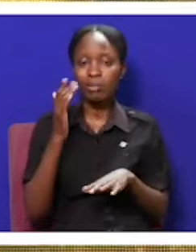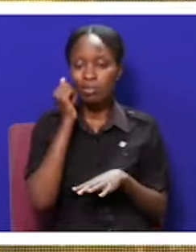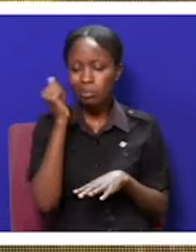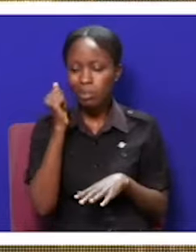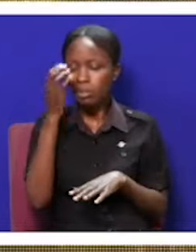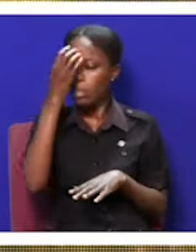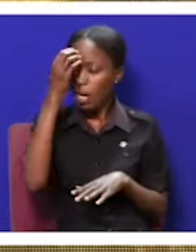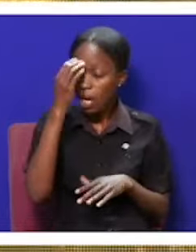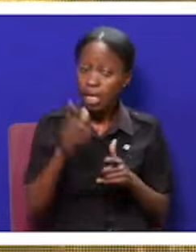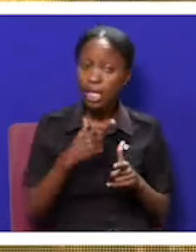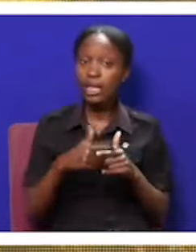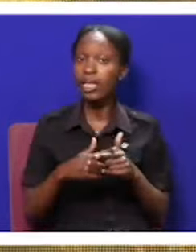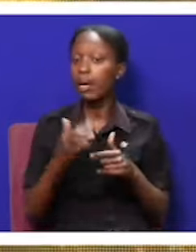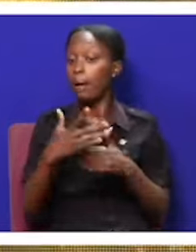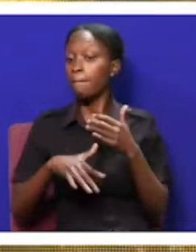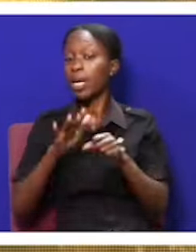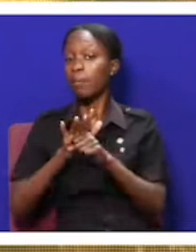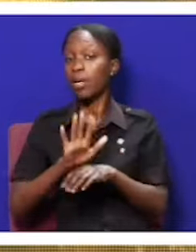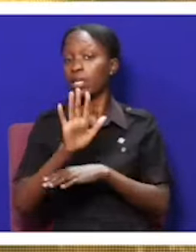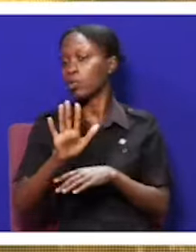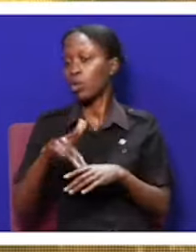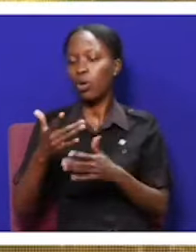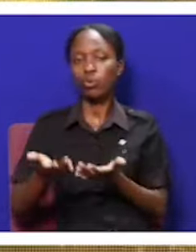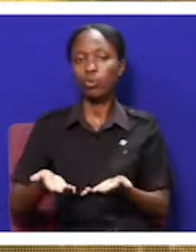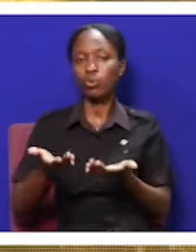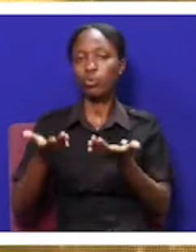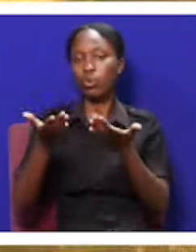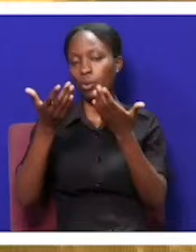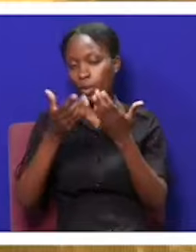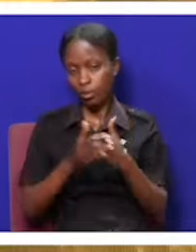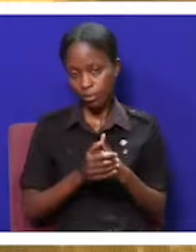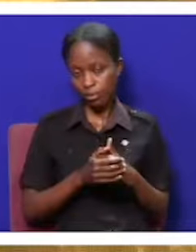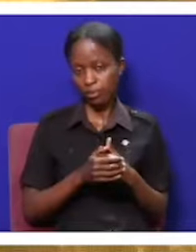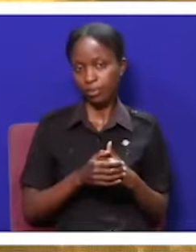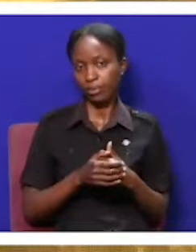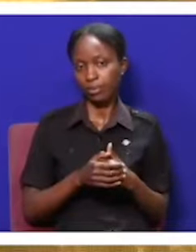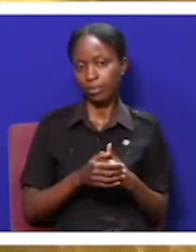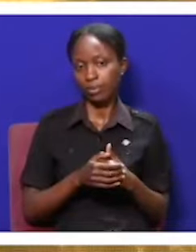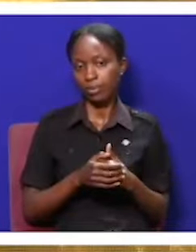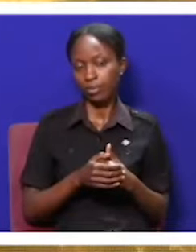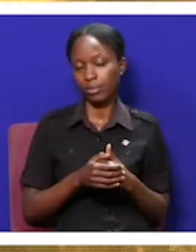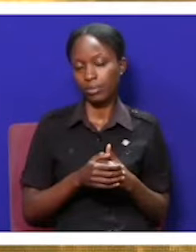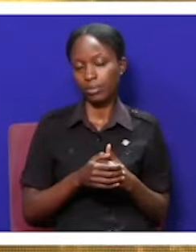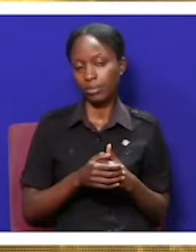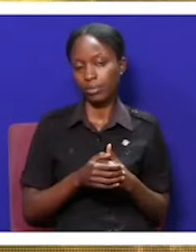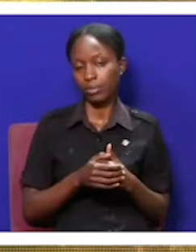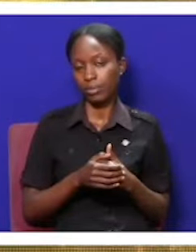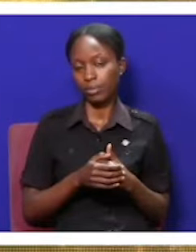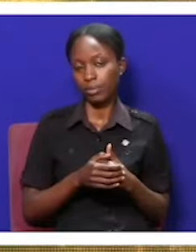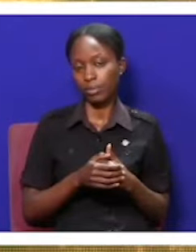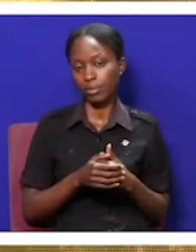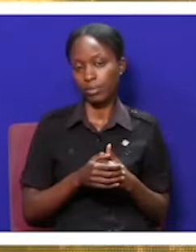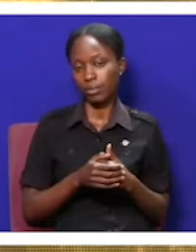angry? Yes. You can ask your doctor if you want to prove this. So